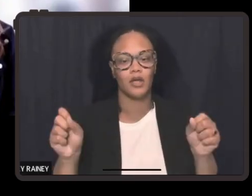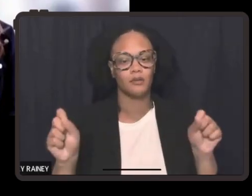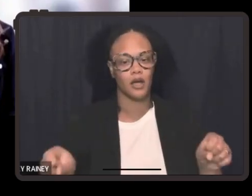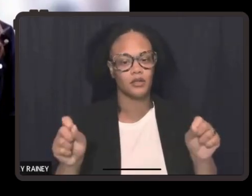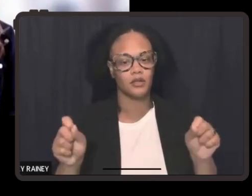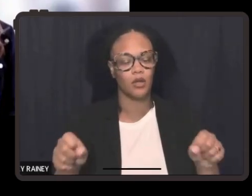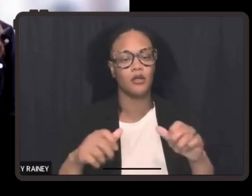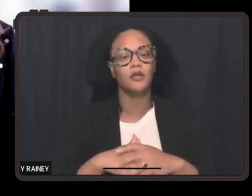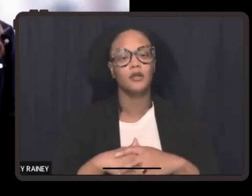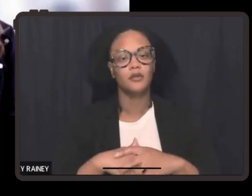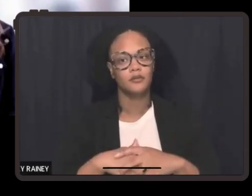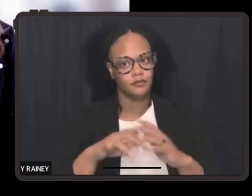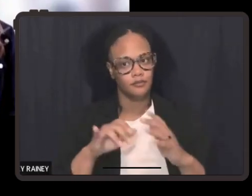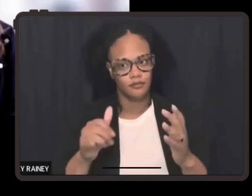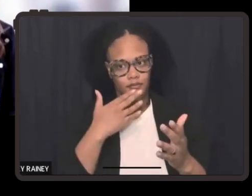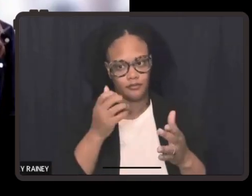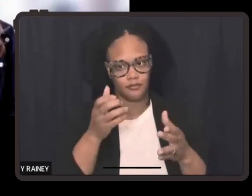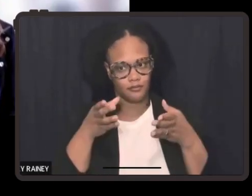way to go.